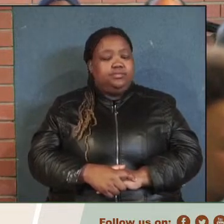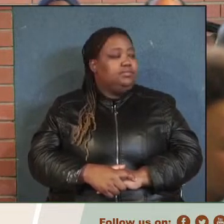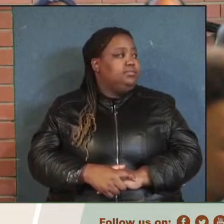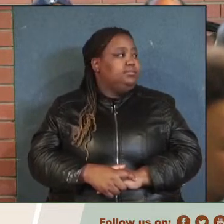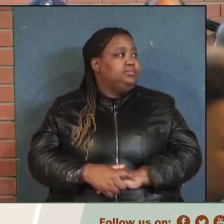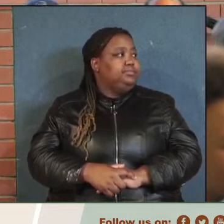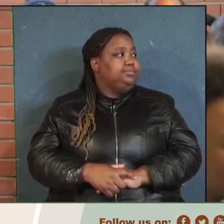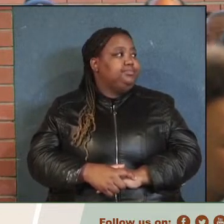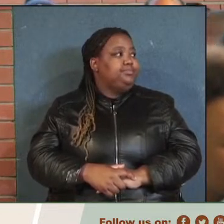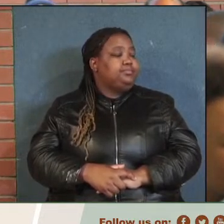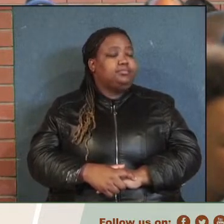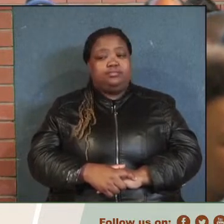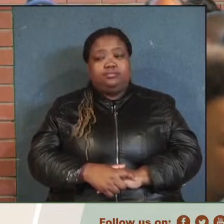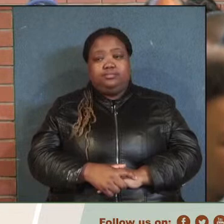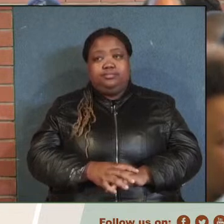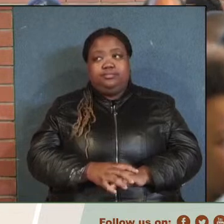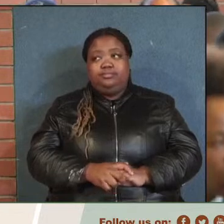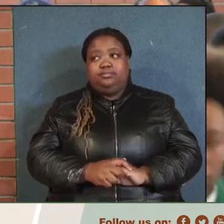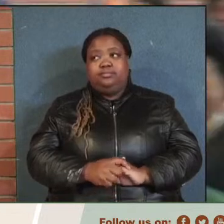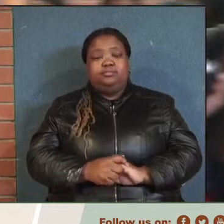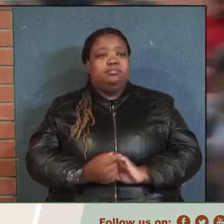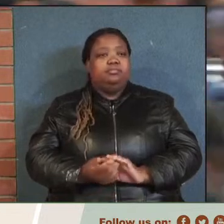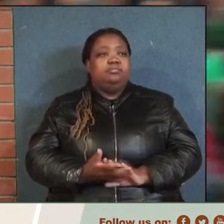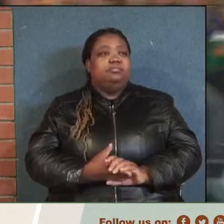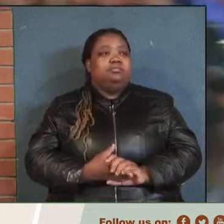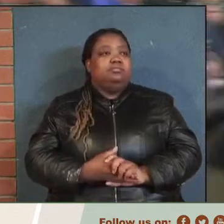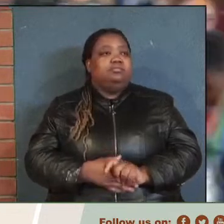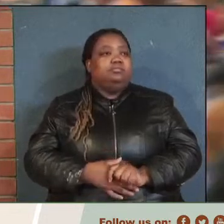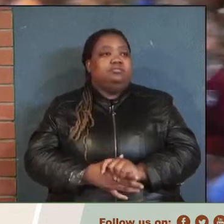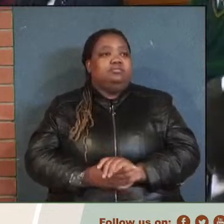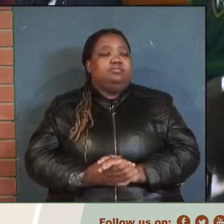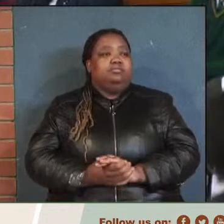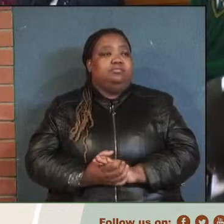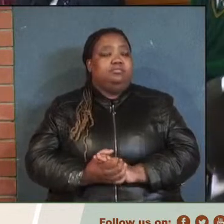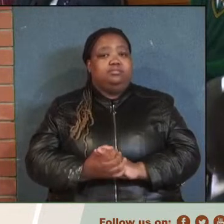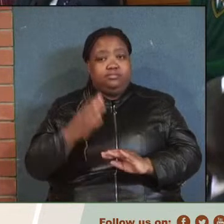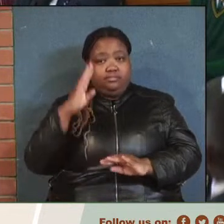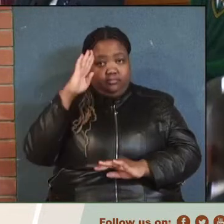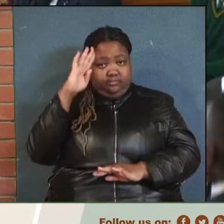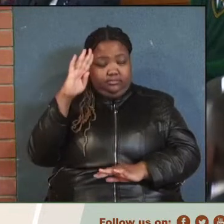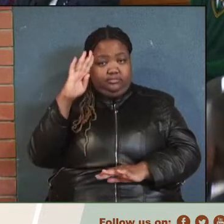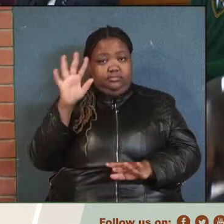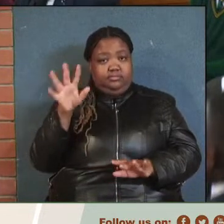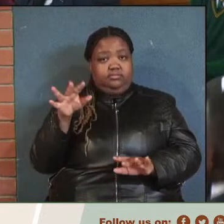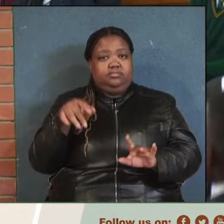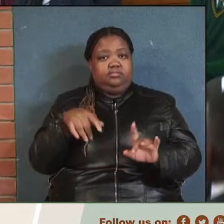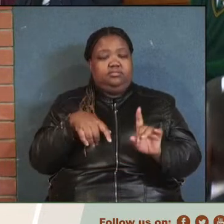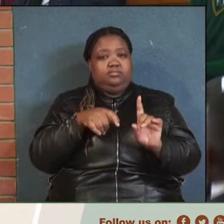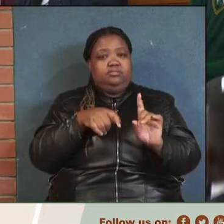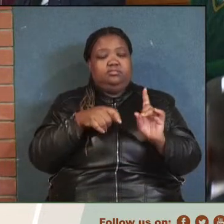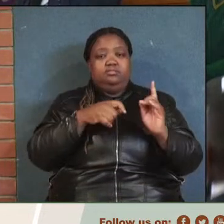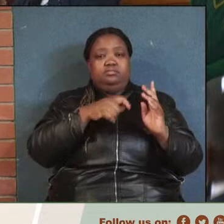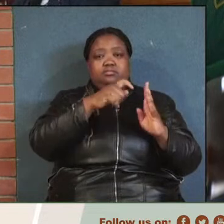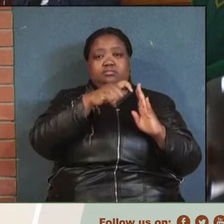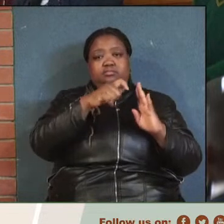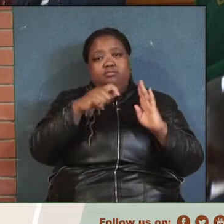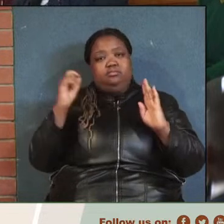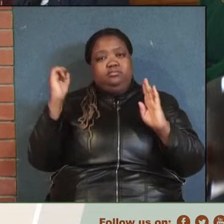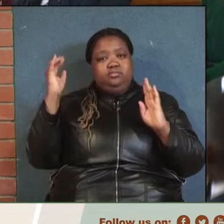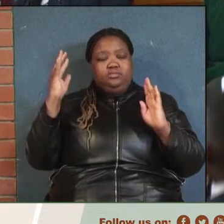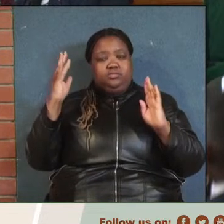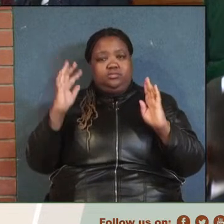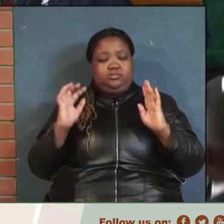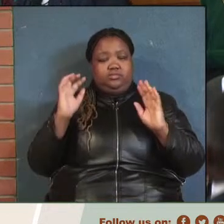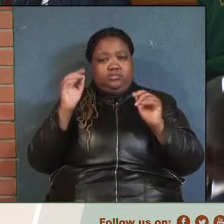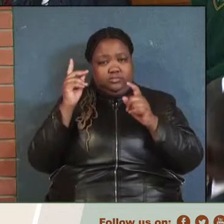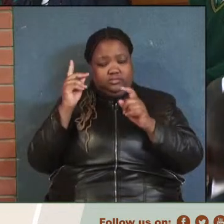Order, honorable members, please refrain from making noise. I greet you all, my honorable speaker, as well as my deputy speaker, and the house